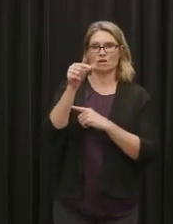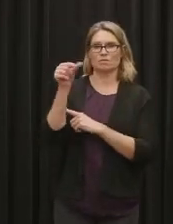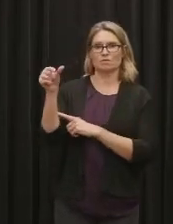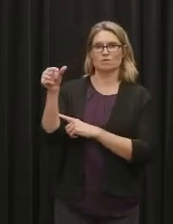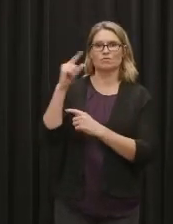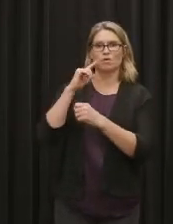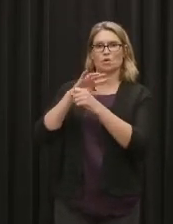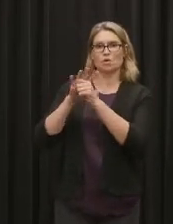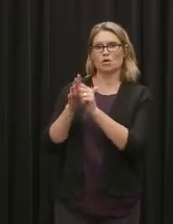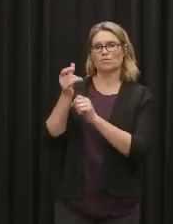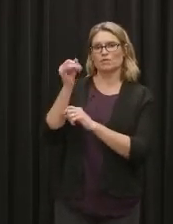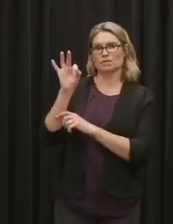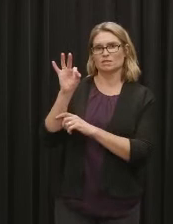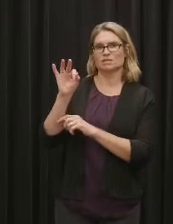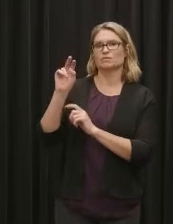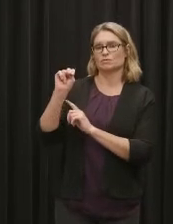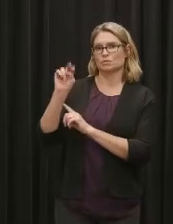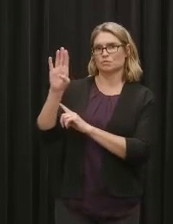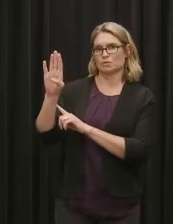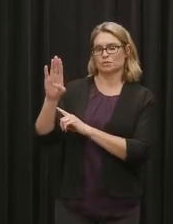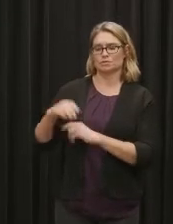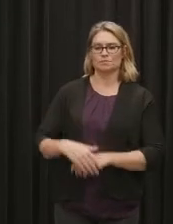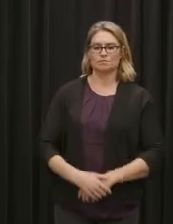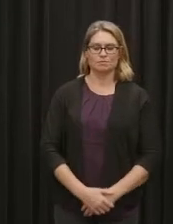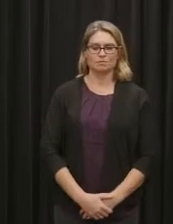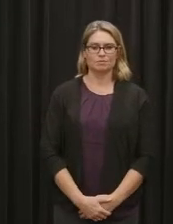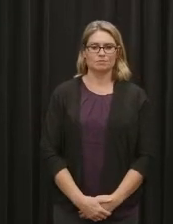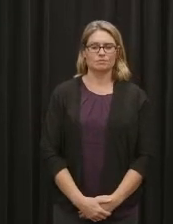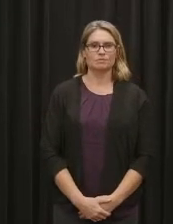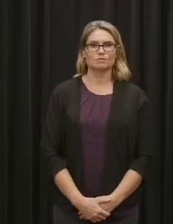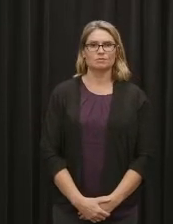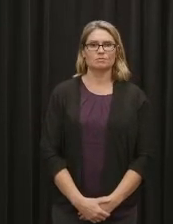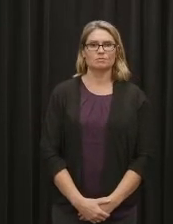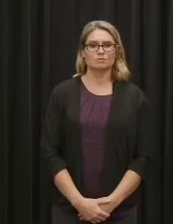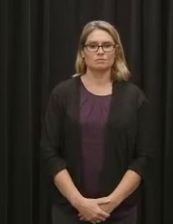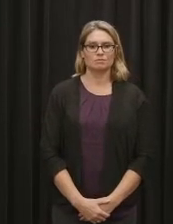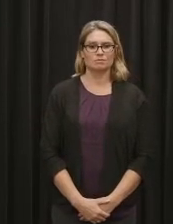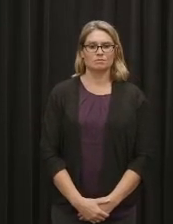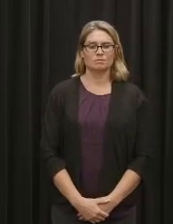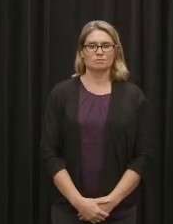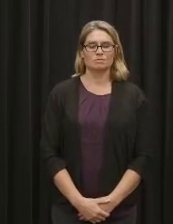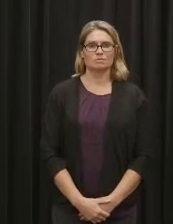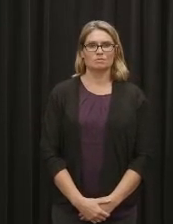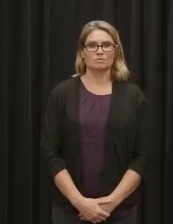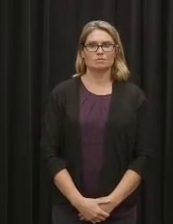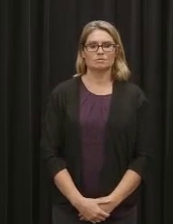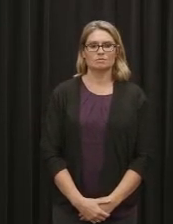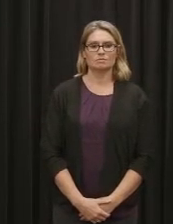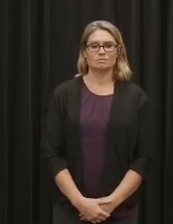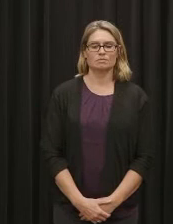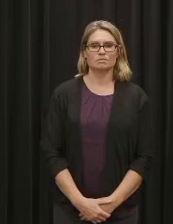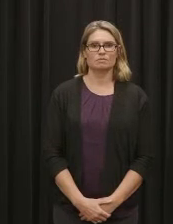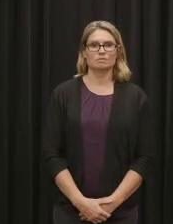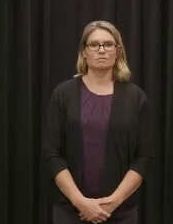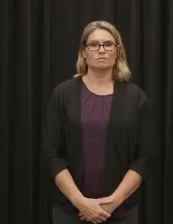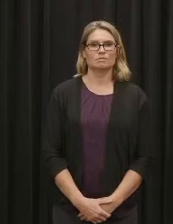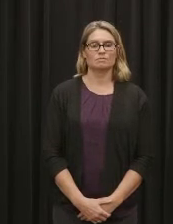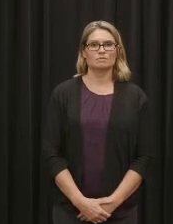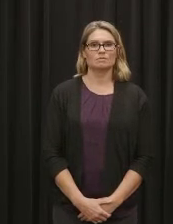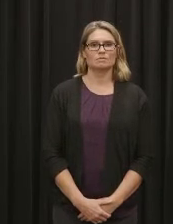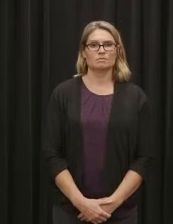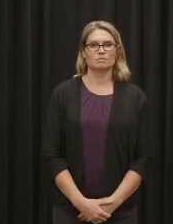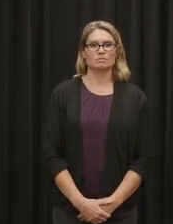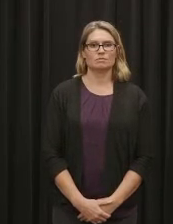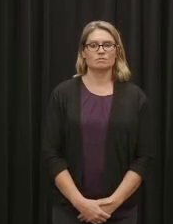Bonjour tout le monde et bienvenue à cette mise à jour sur les COVID-19. Welcome to today's update on COVID-19 in New Brunswick. Speaking on behalf of the